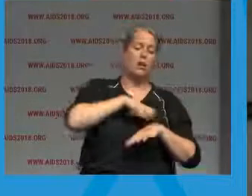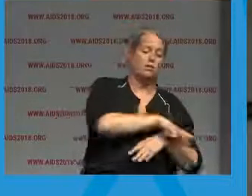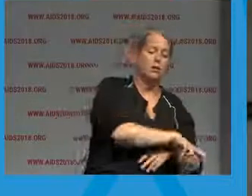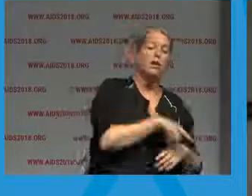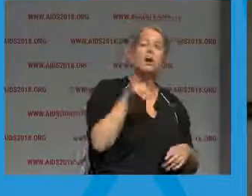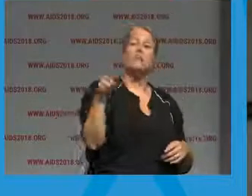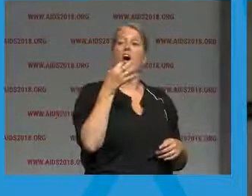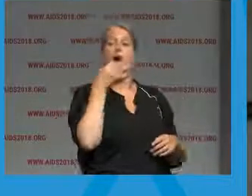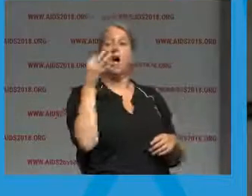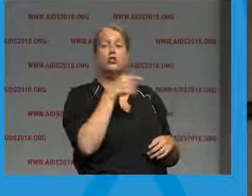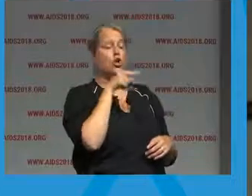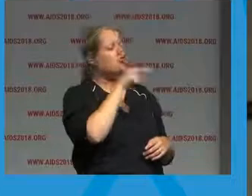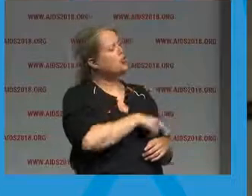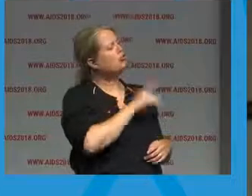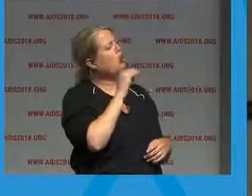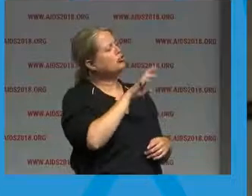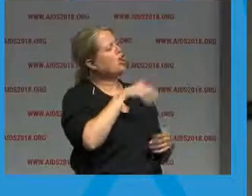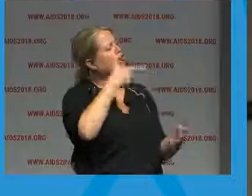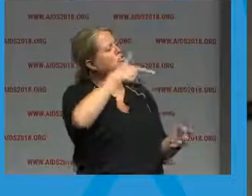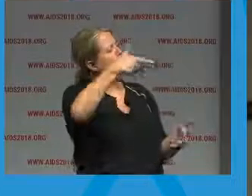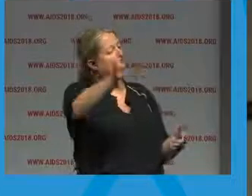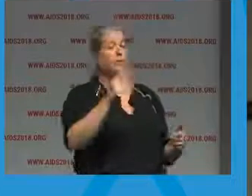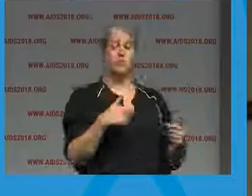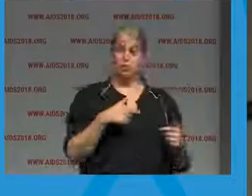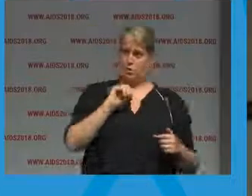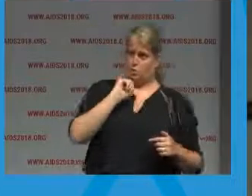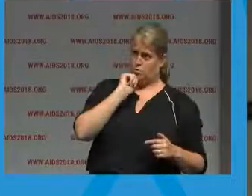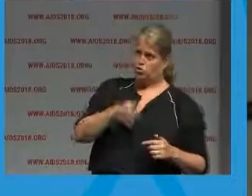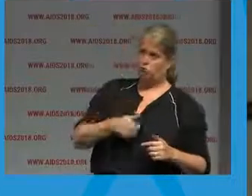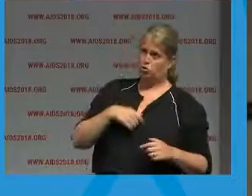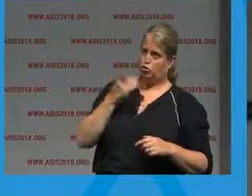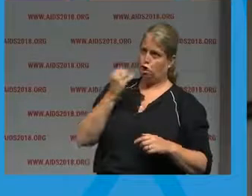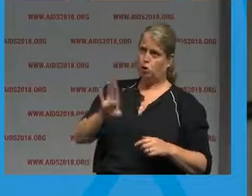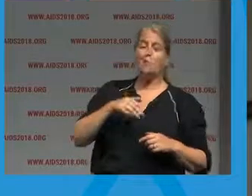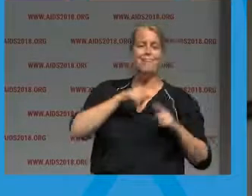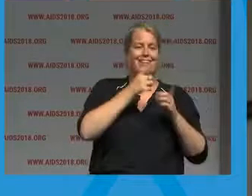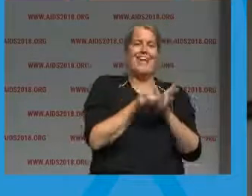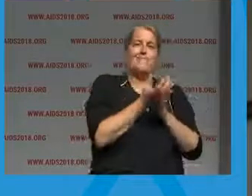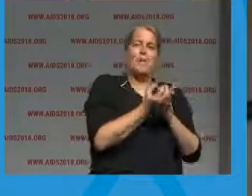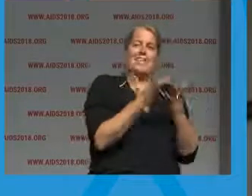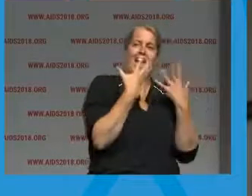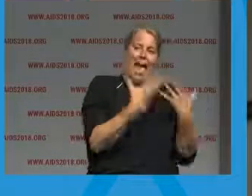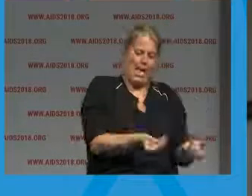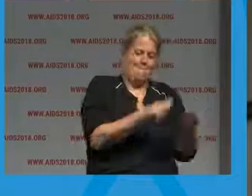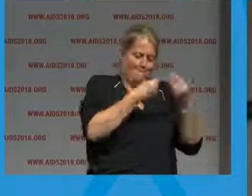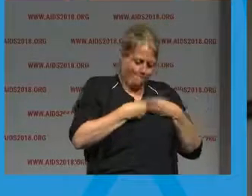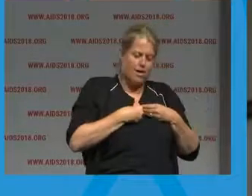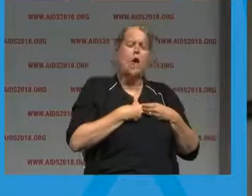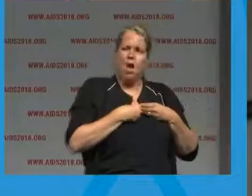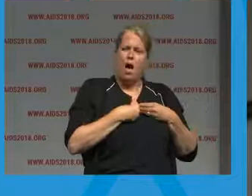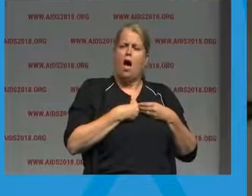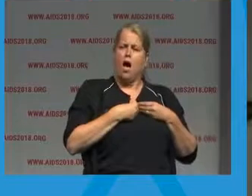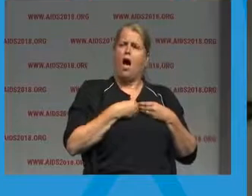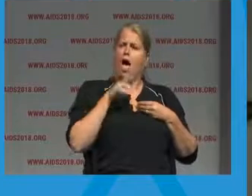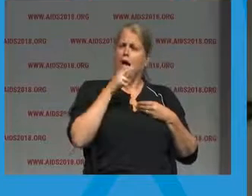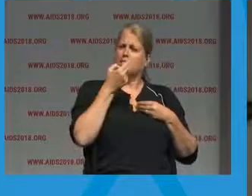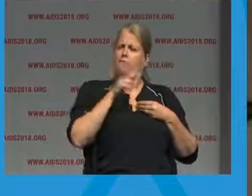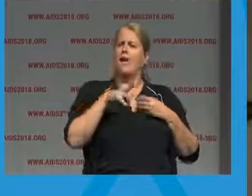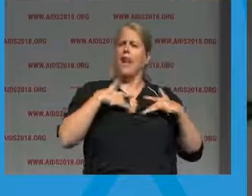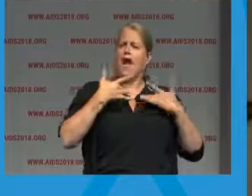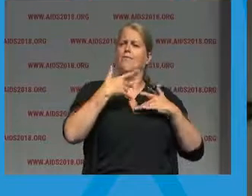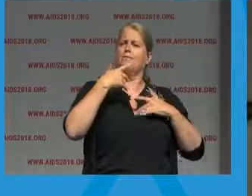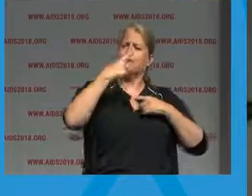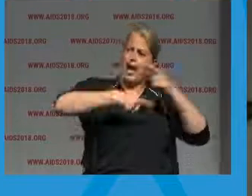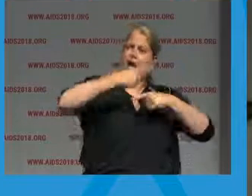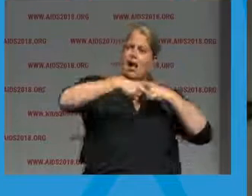I would say, "No, I'm not a doctor," because I was given information to understand the HIV life cycle. So if we are funded and we have all